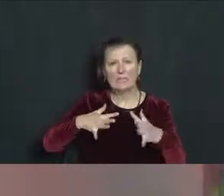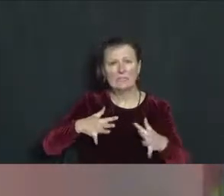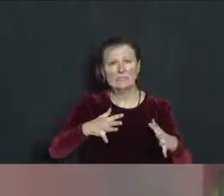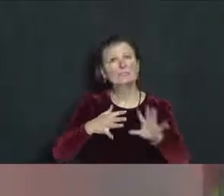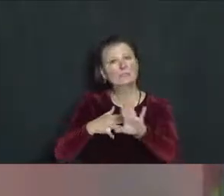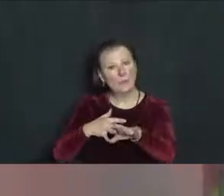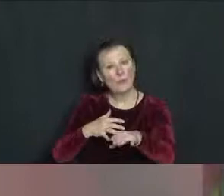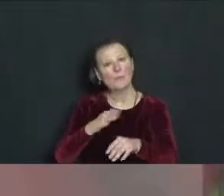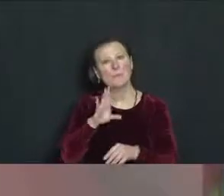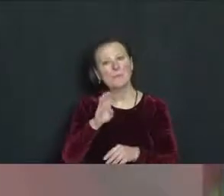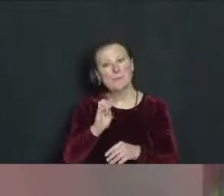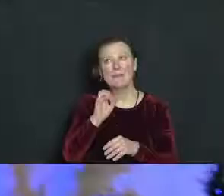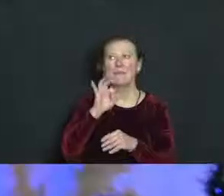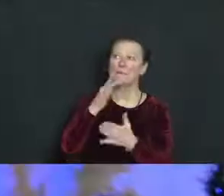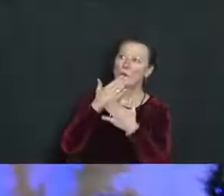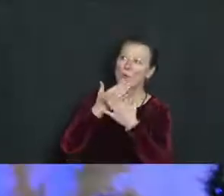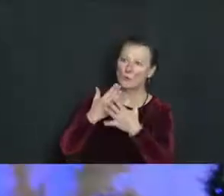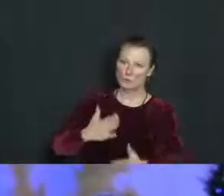good cheer.